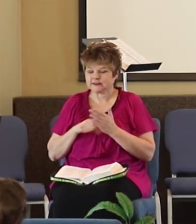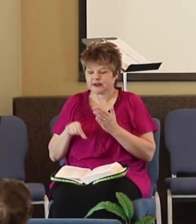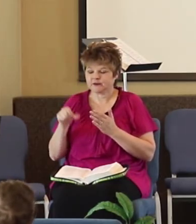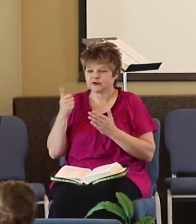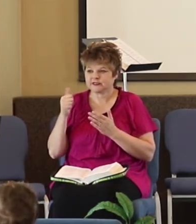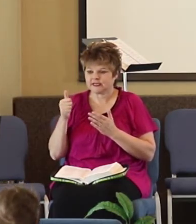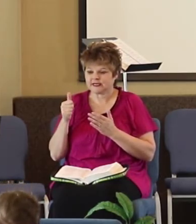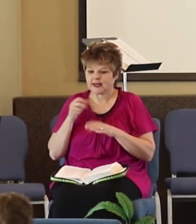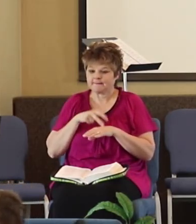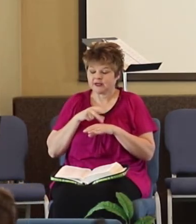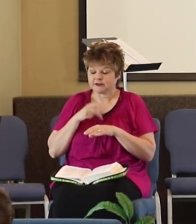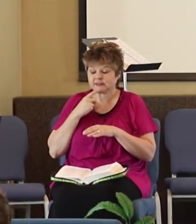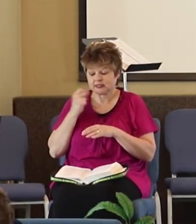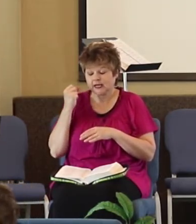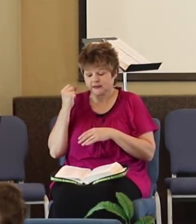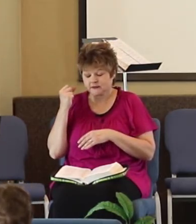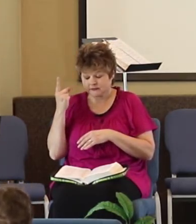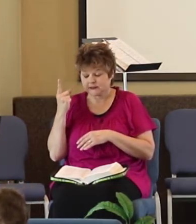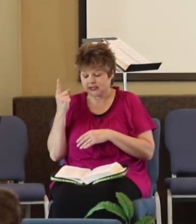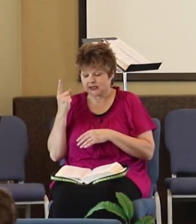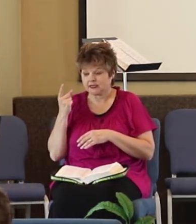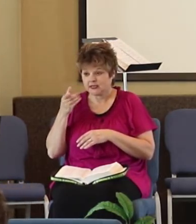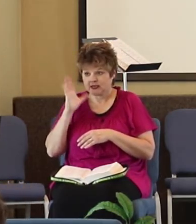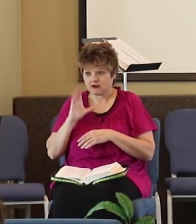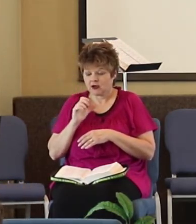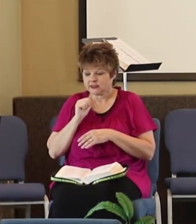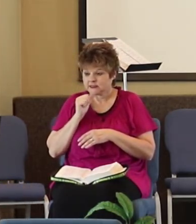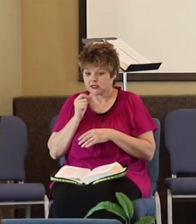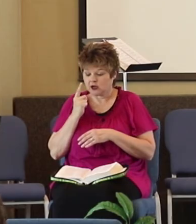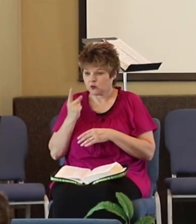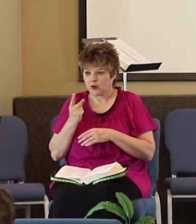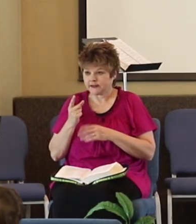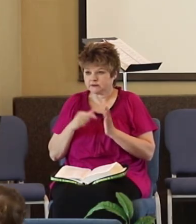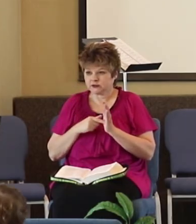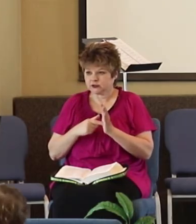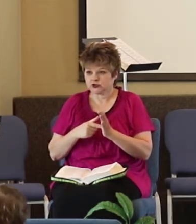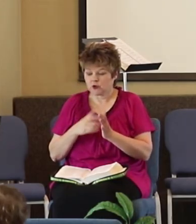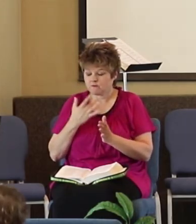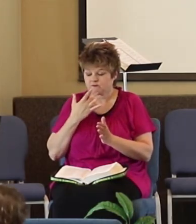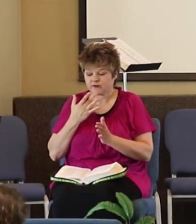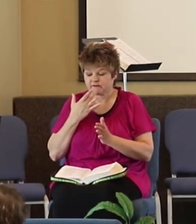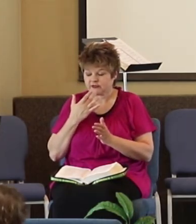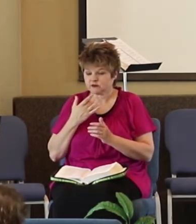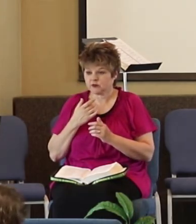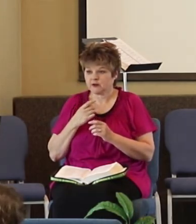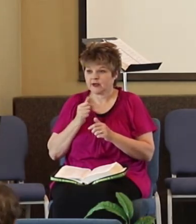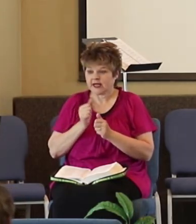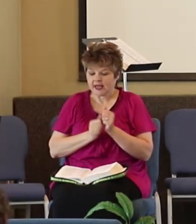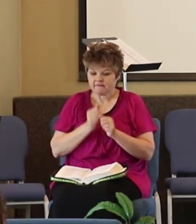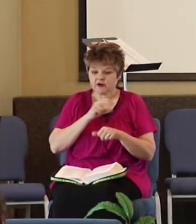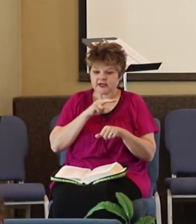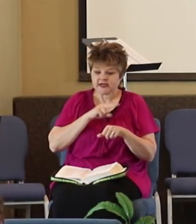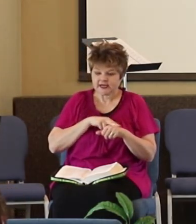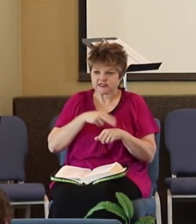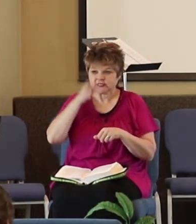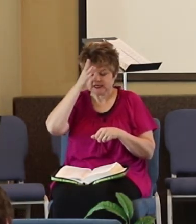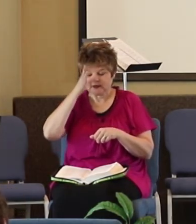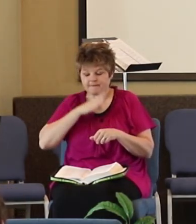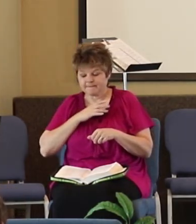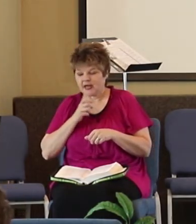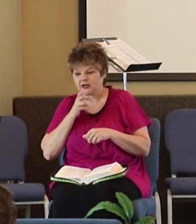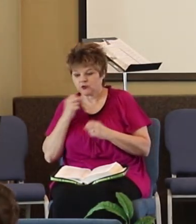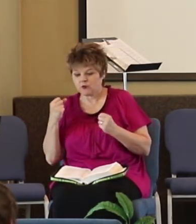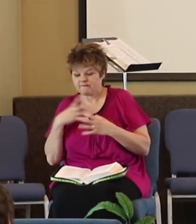Peter said, I most certainly understand now that God is not one to show partiality, but in every nation, the man who fears him